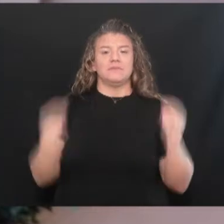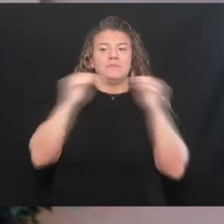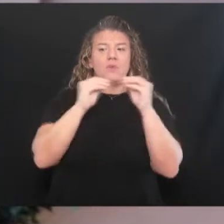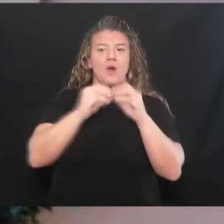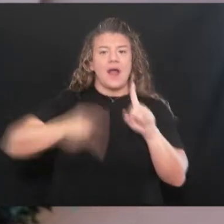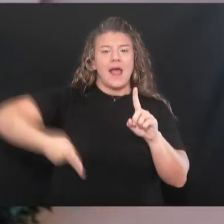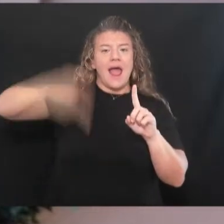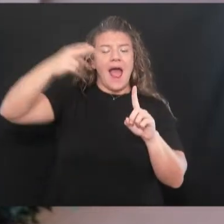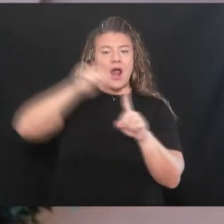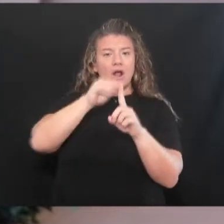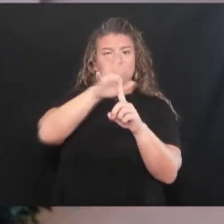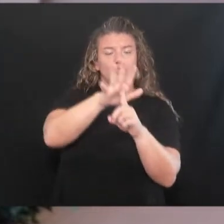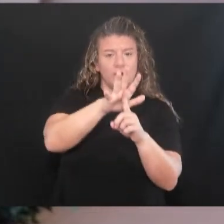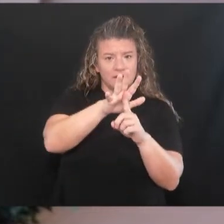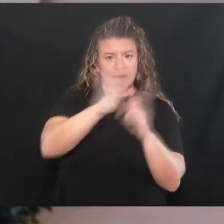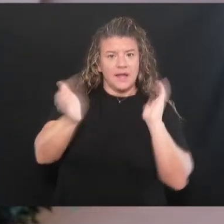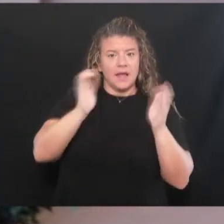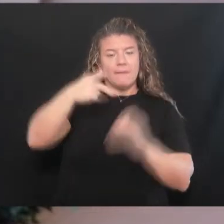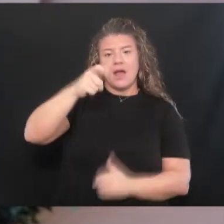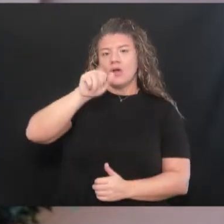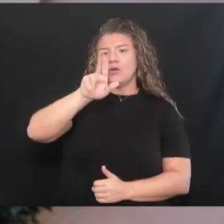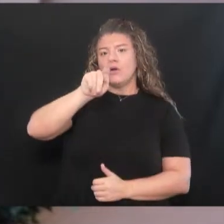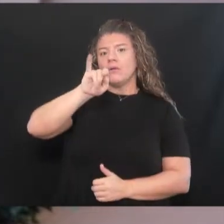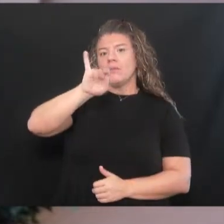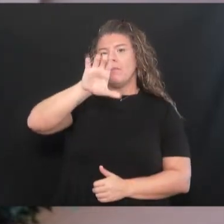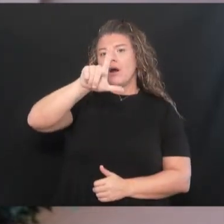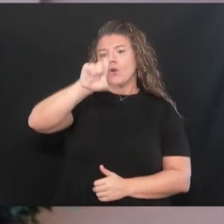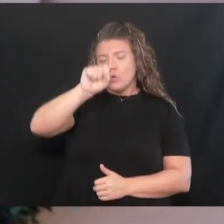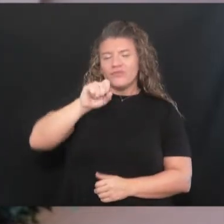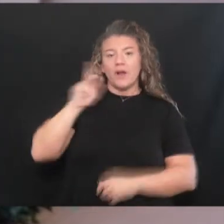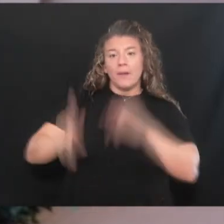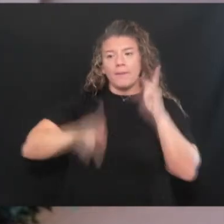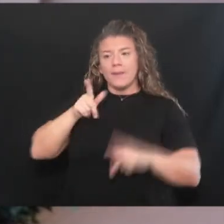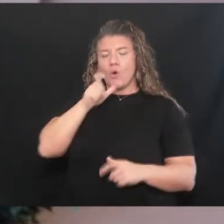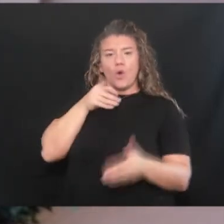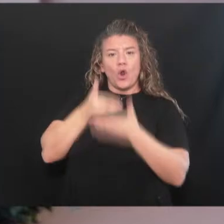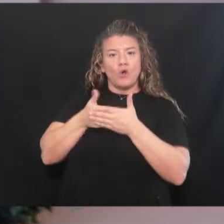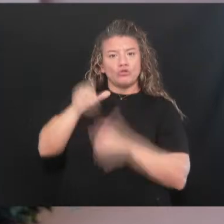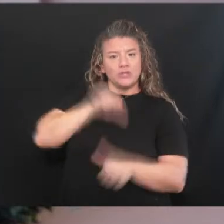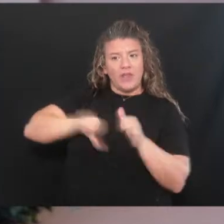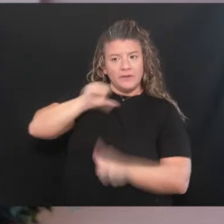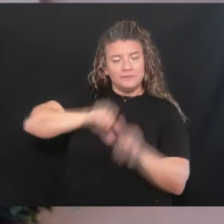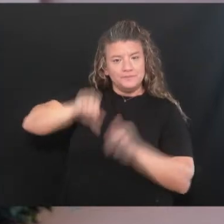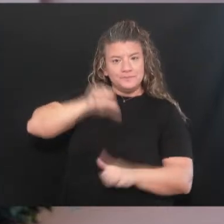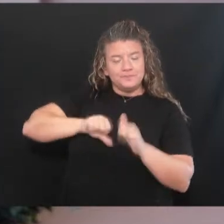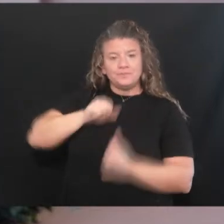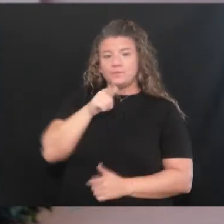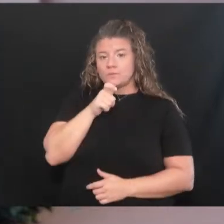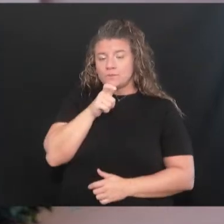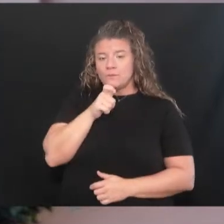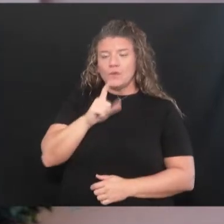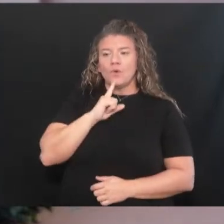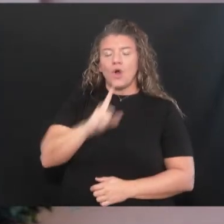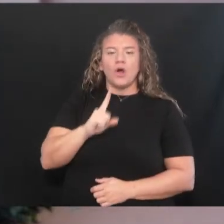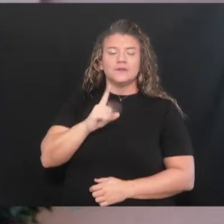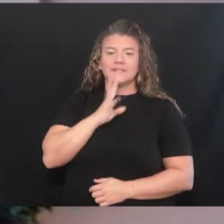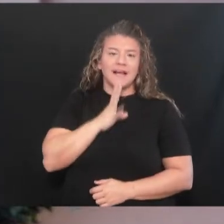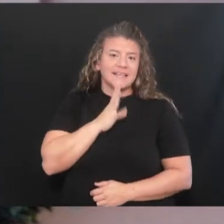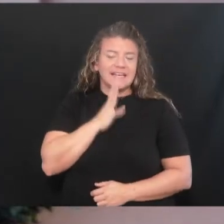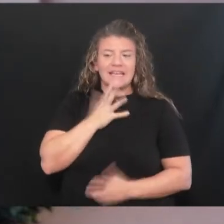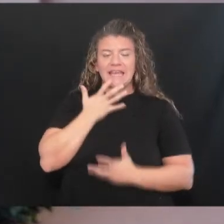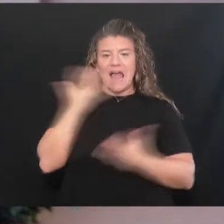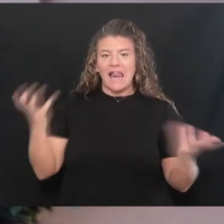in particles that are aerosolized from people who are close to each other and who are talking,